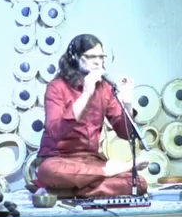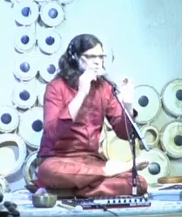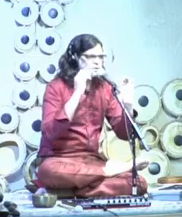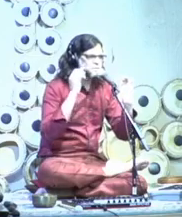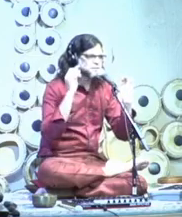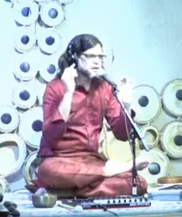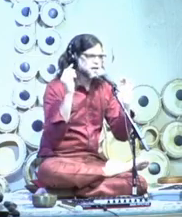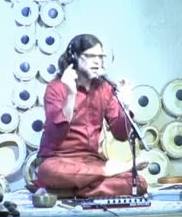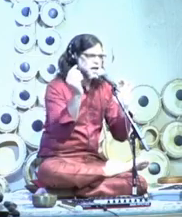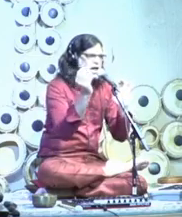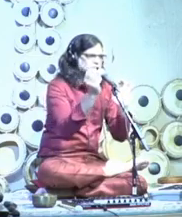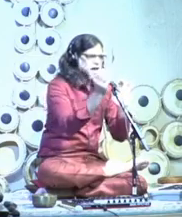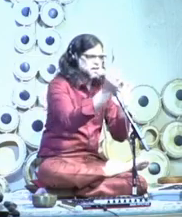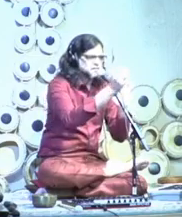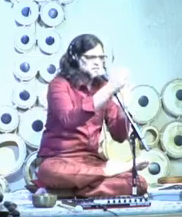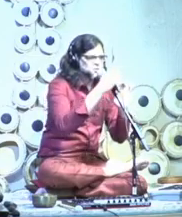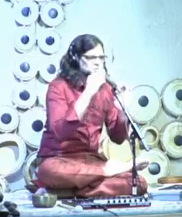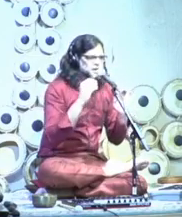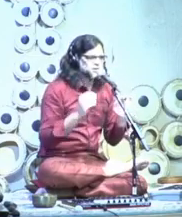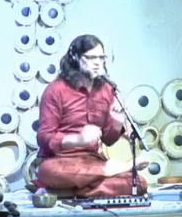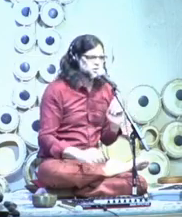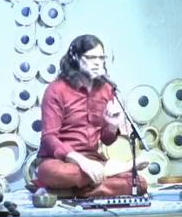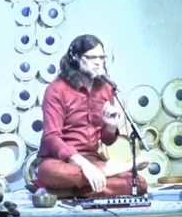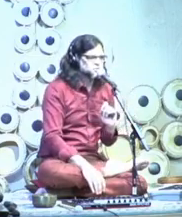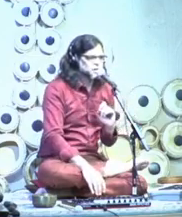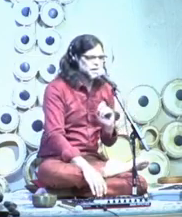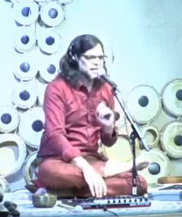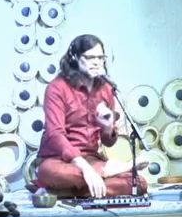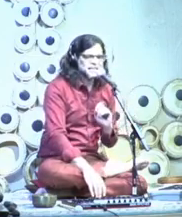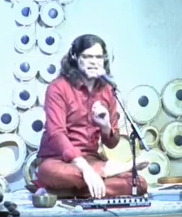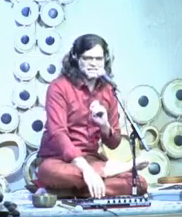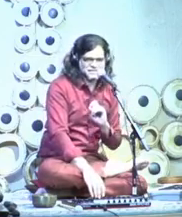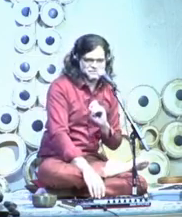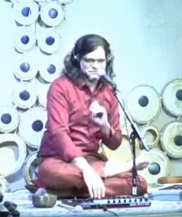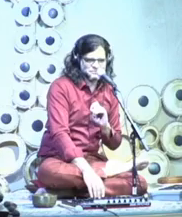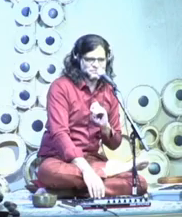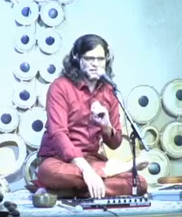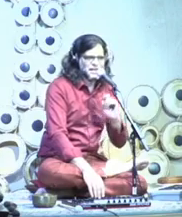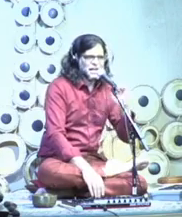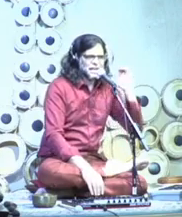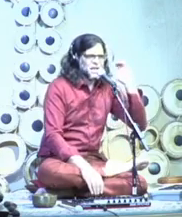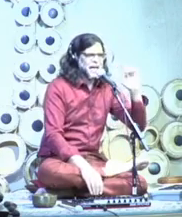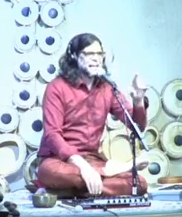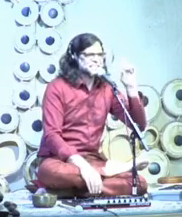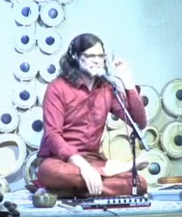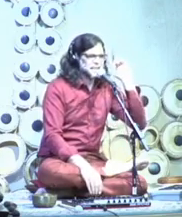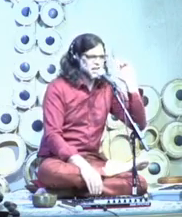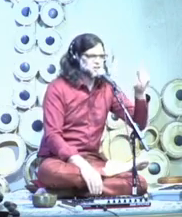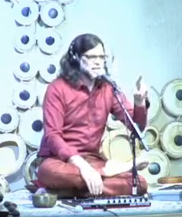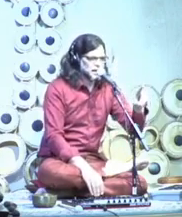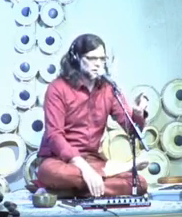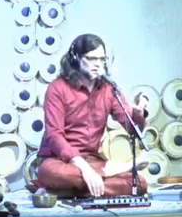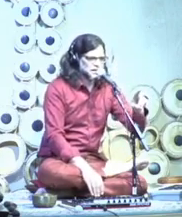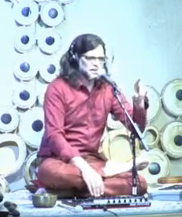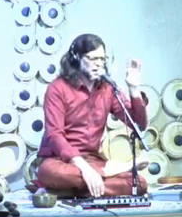the moon as it goes around the Earth every 28 days. Now that's